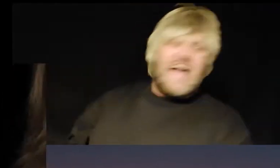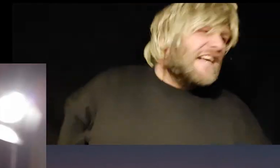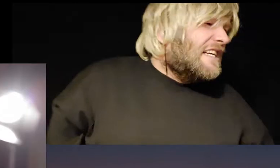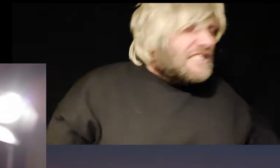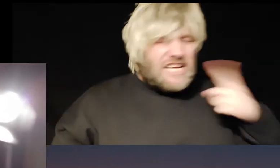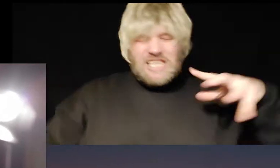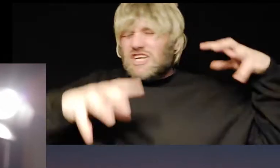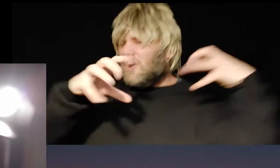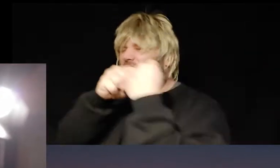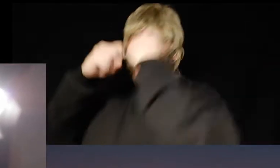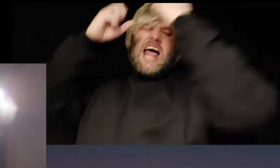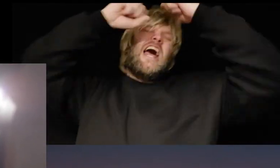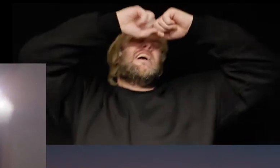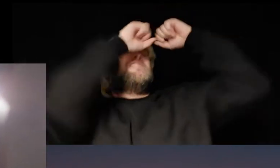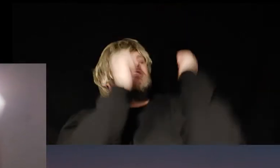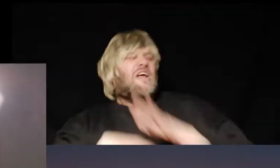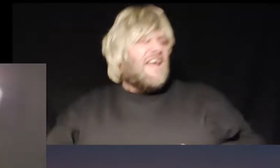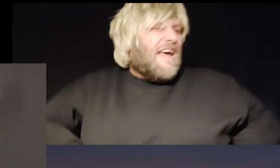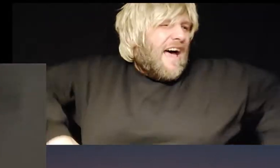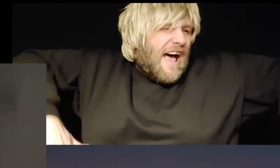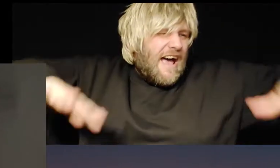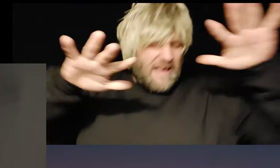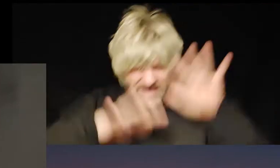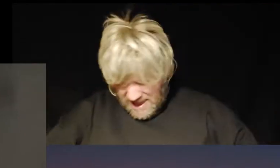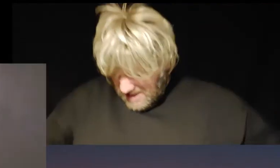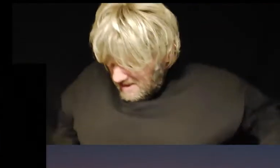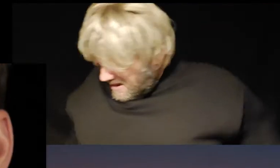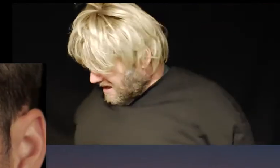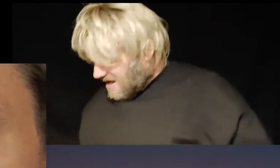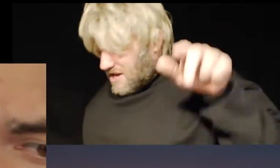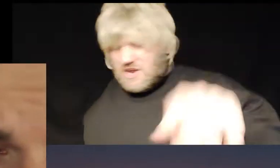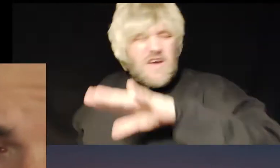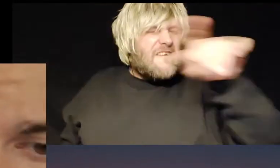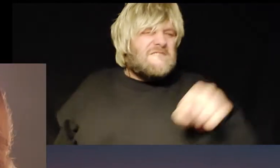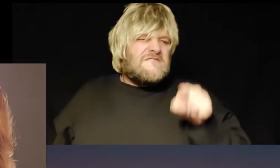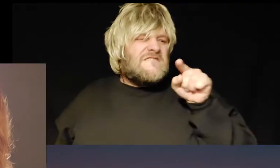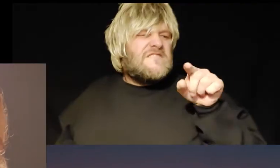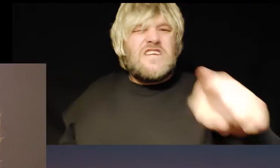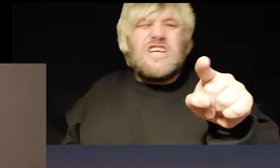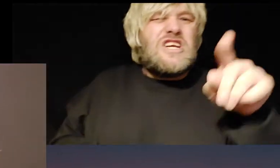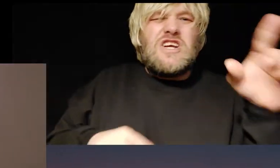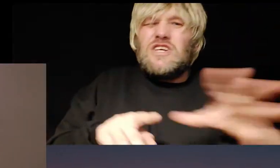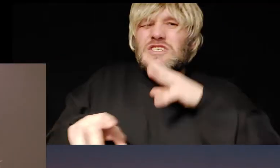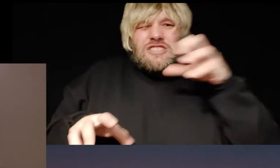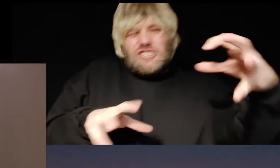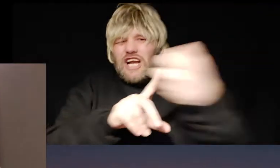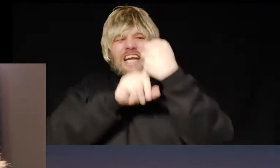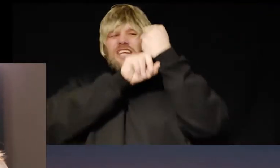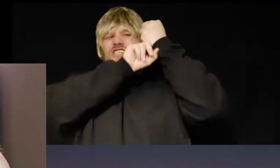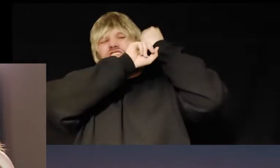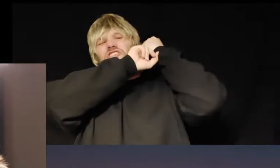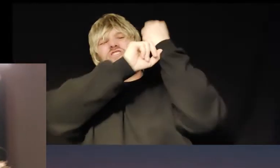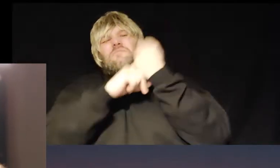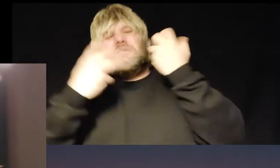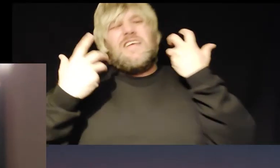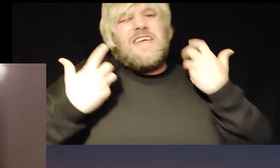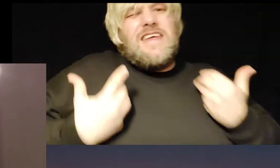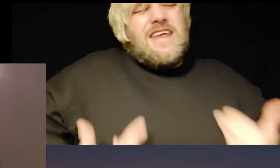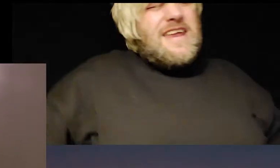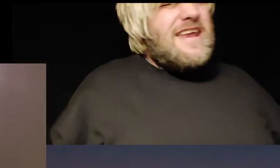Left me crouching in a blazing cloud, all you ever did was